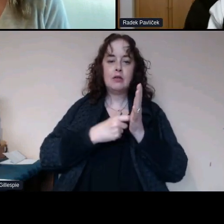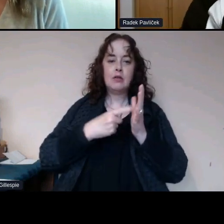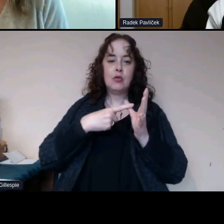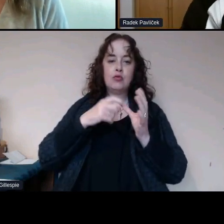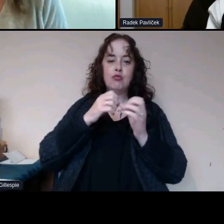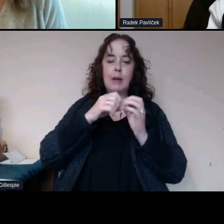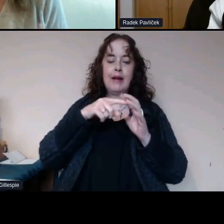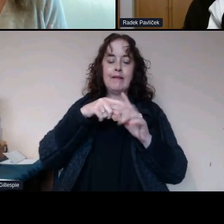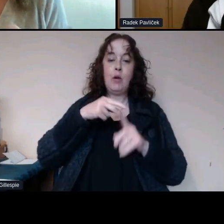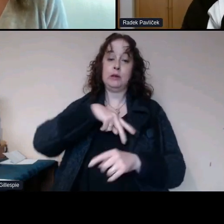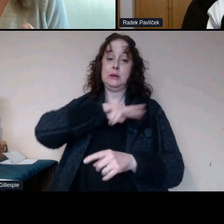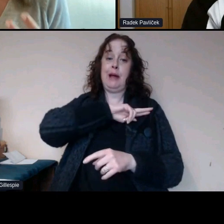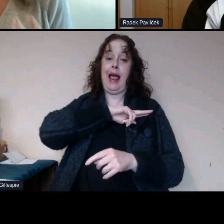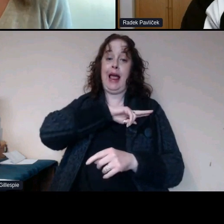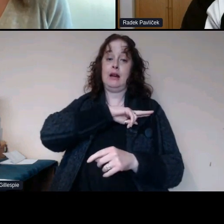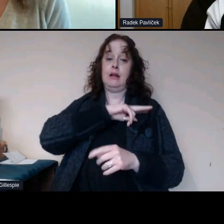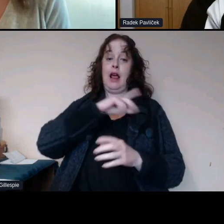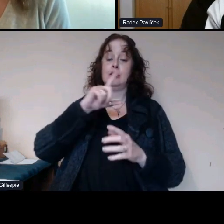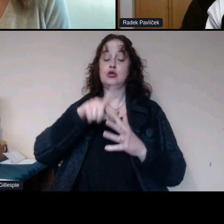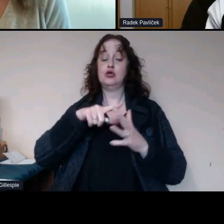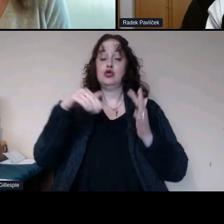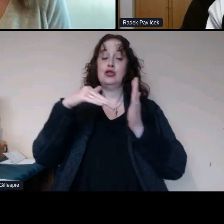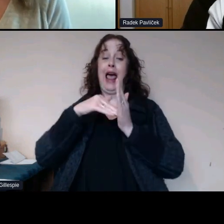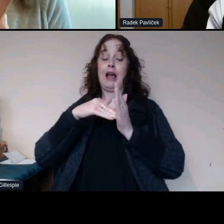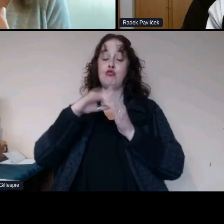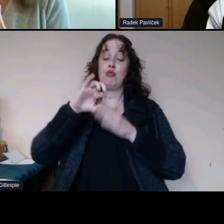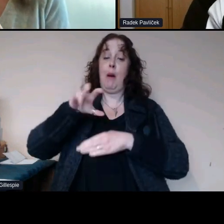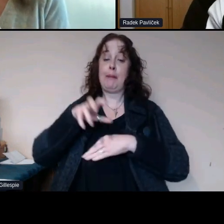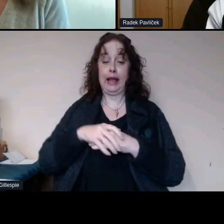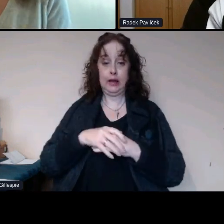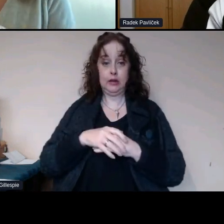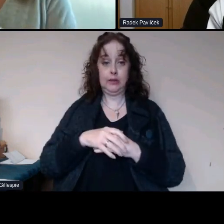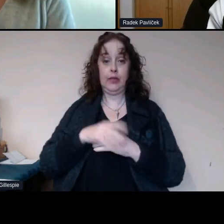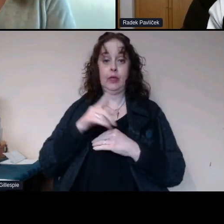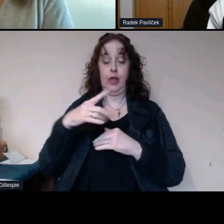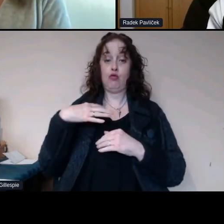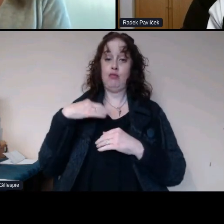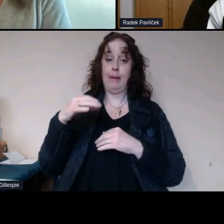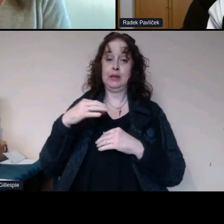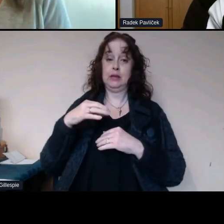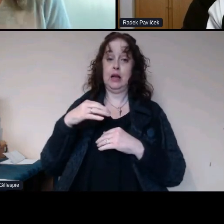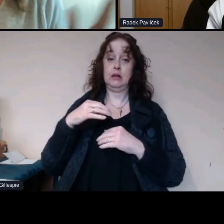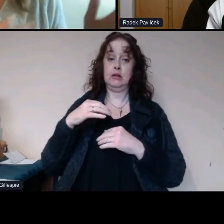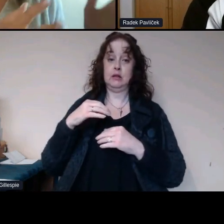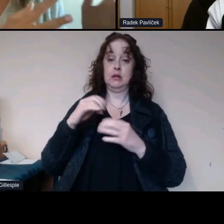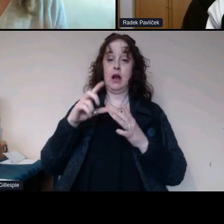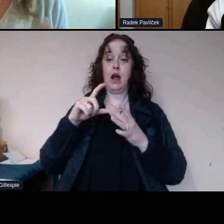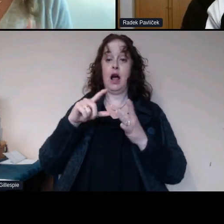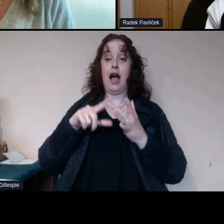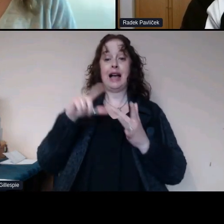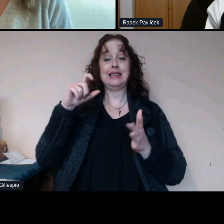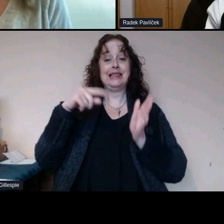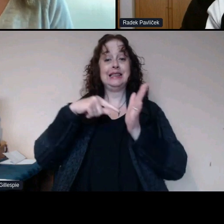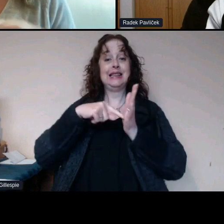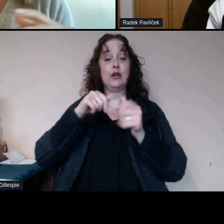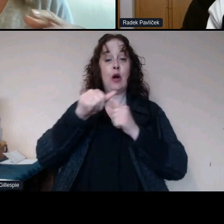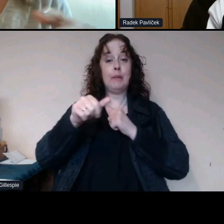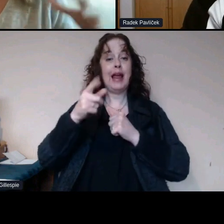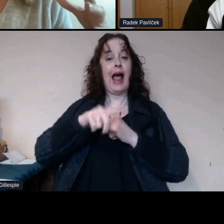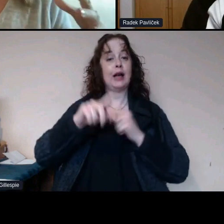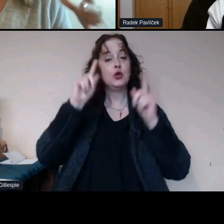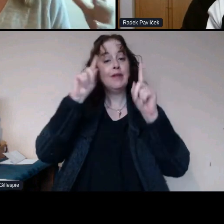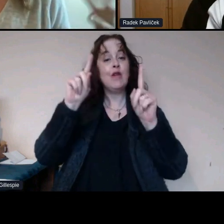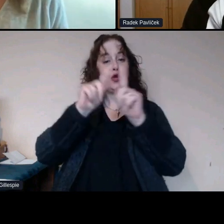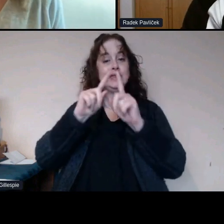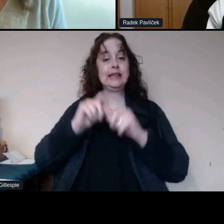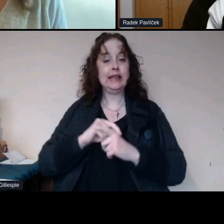the Czech Republic, who are representing a big ICT company and a university. So